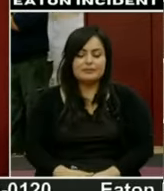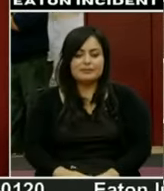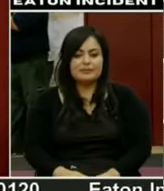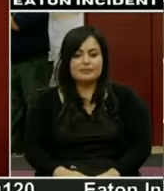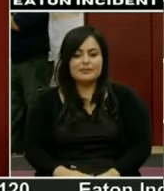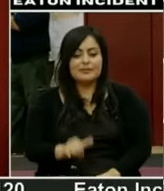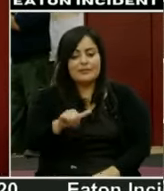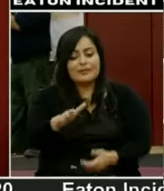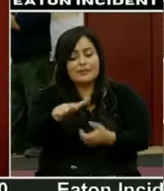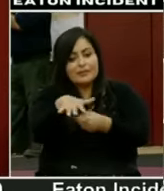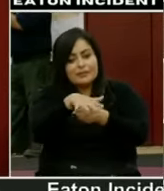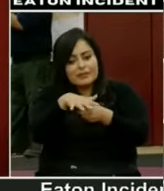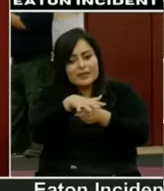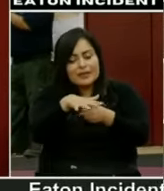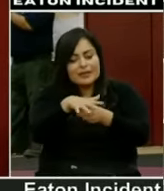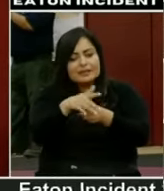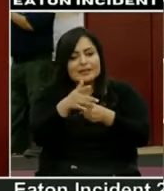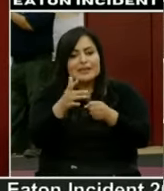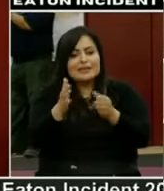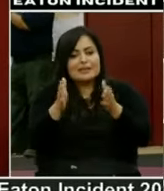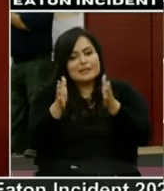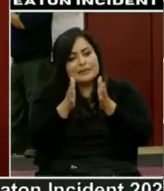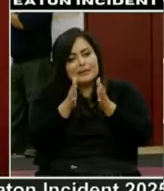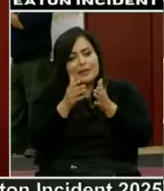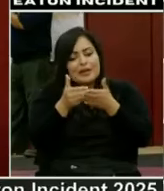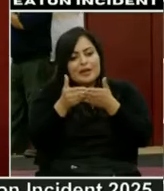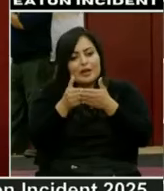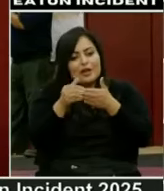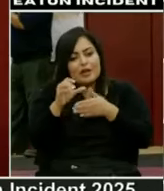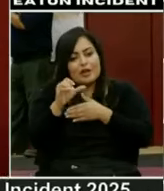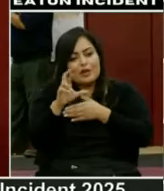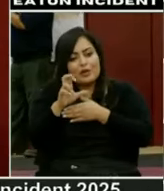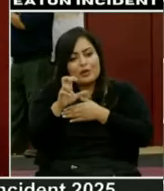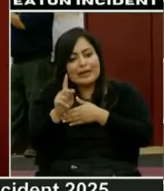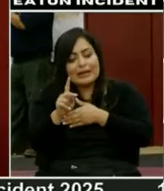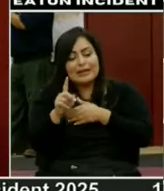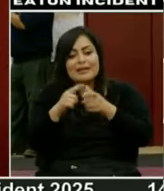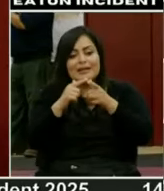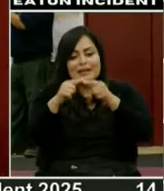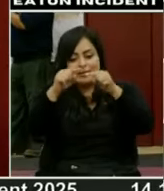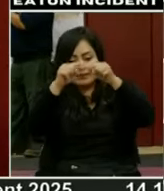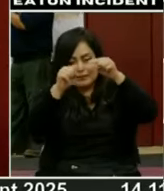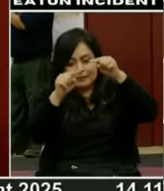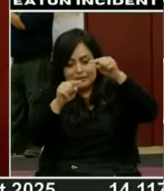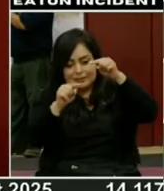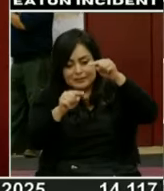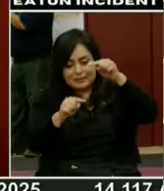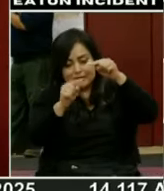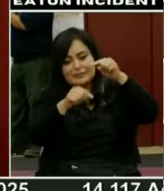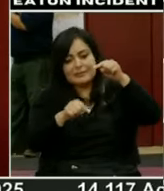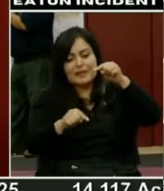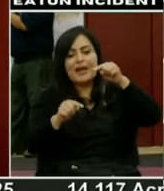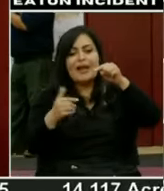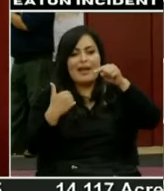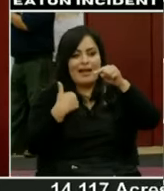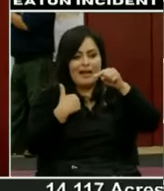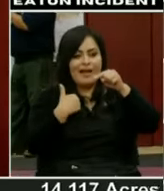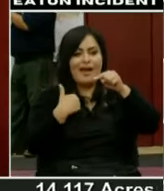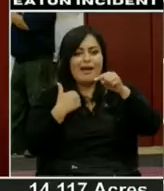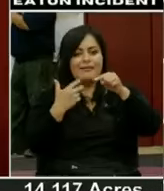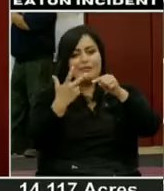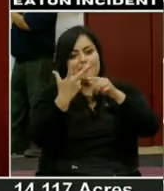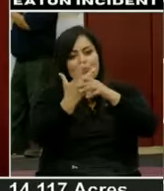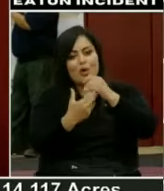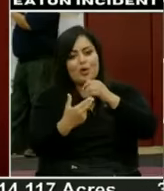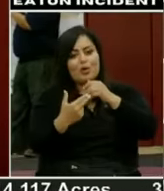This section right here is kind of near Winters Creek. And then as you continue down the fire's edge here, we have a combination